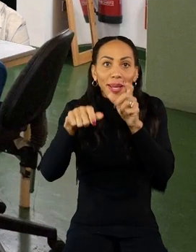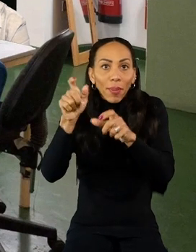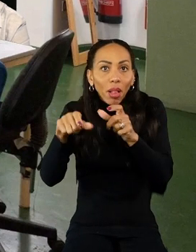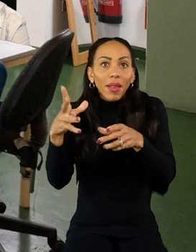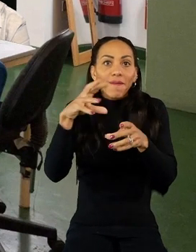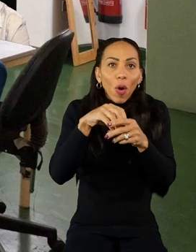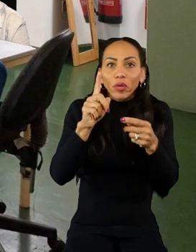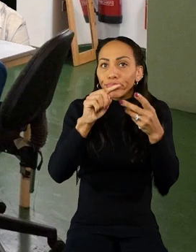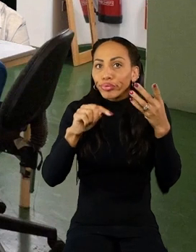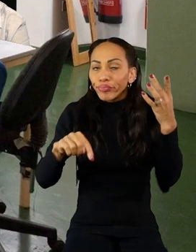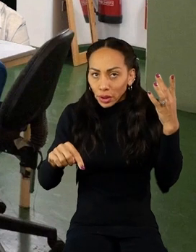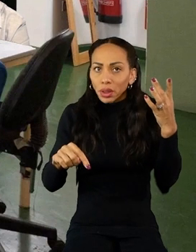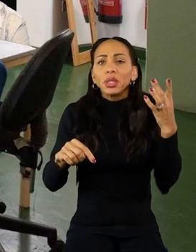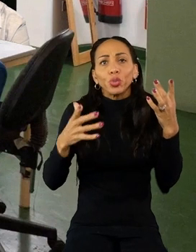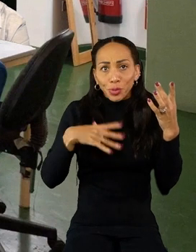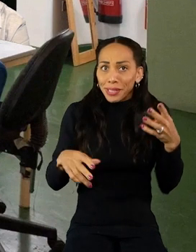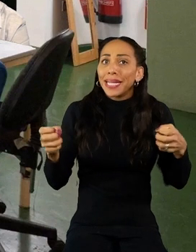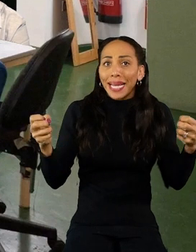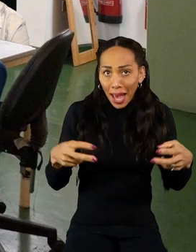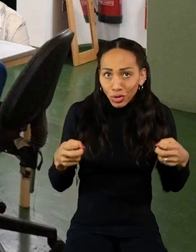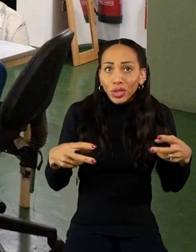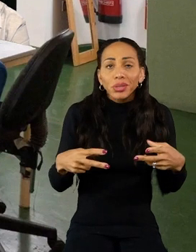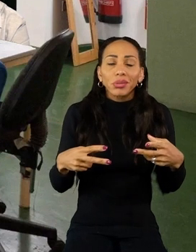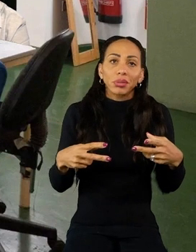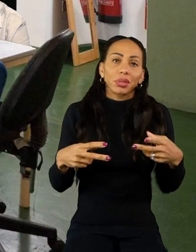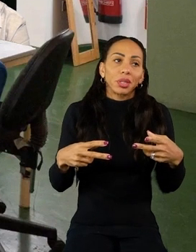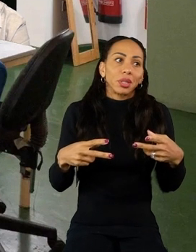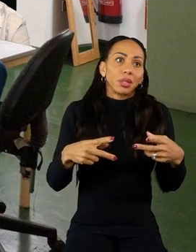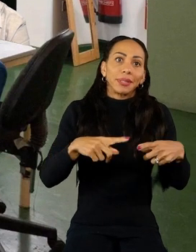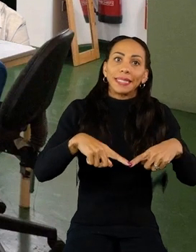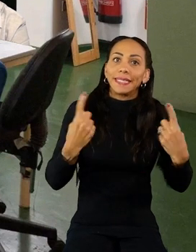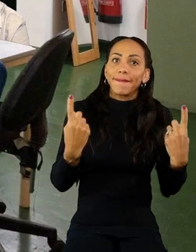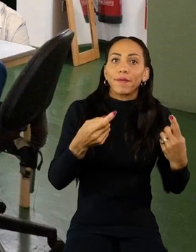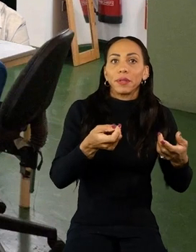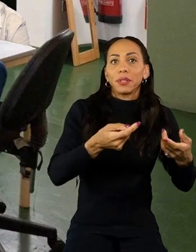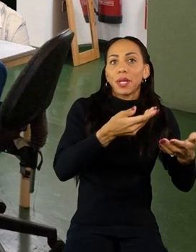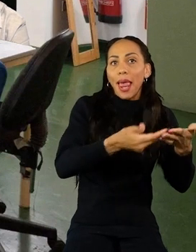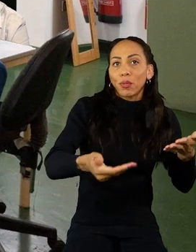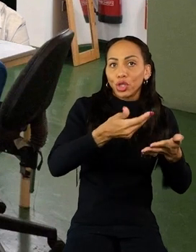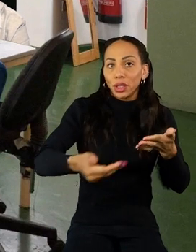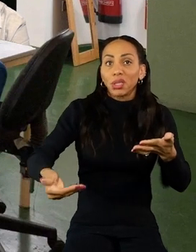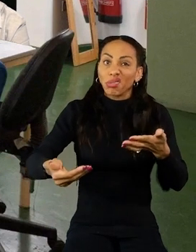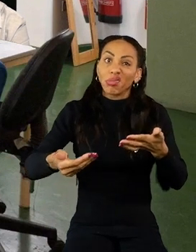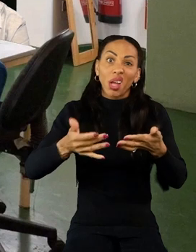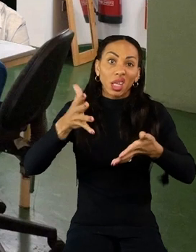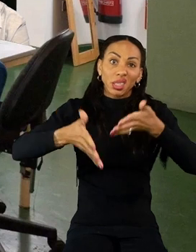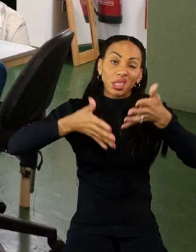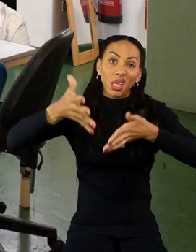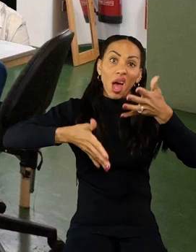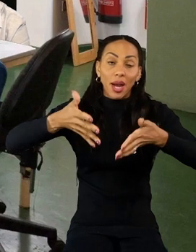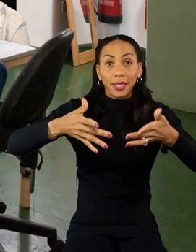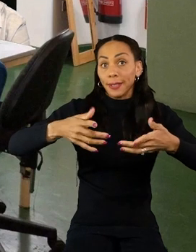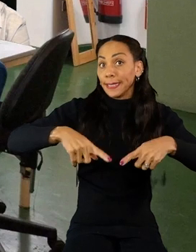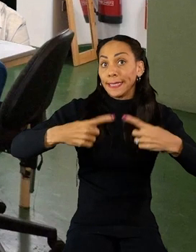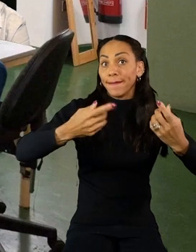of it. That's not even thinking about the experience for deaf participants as well, which would need